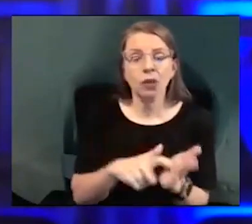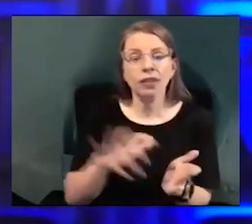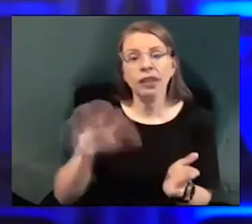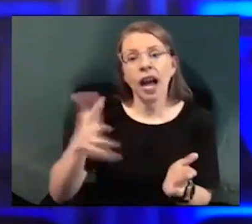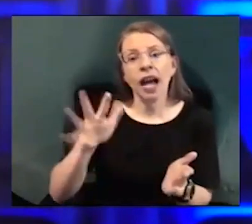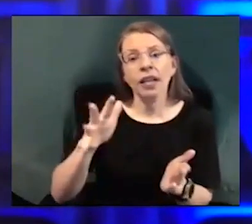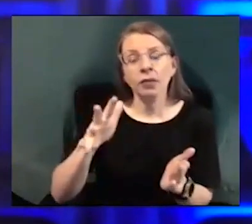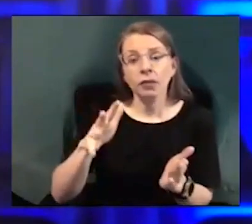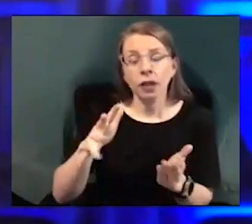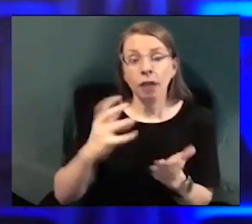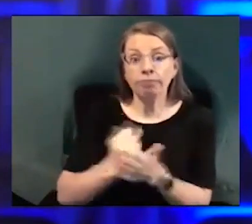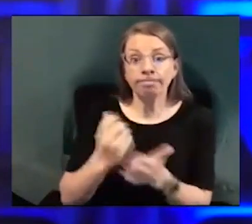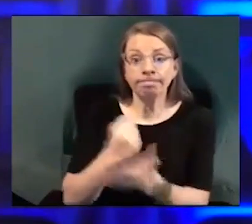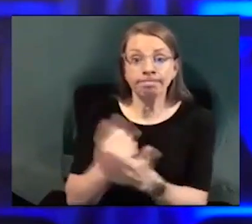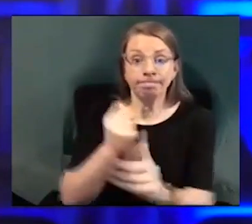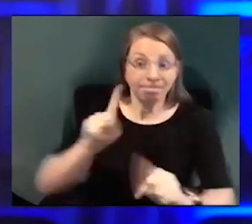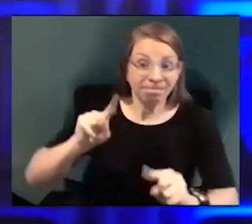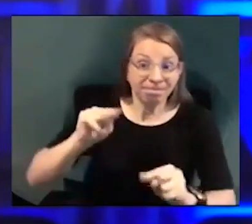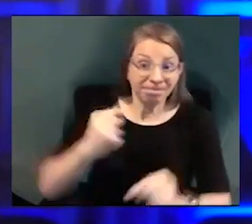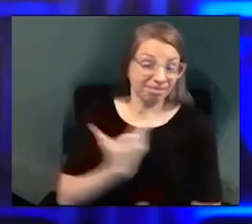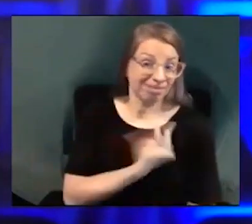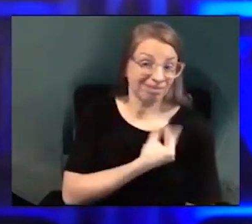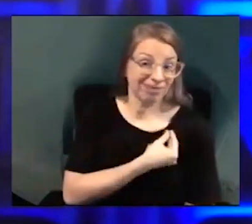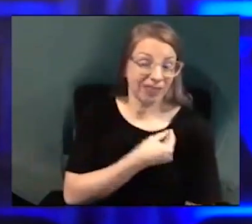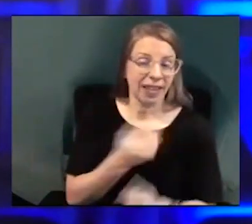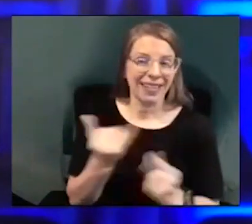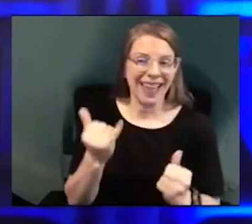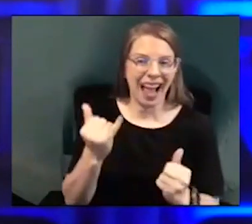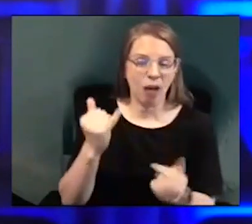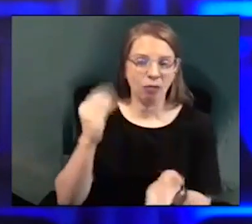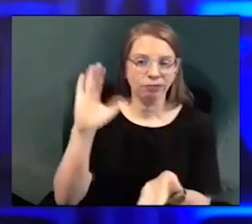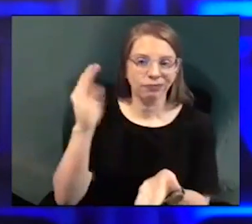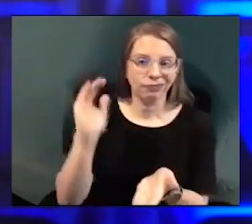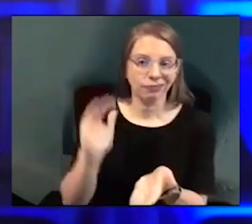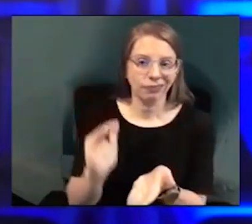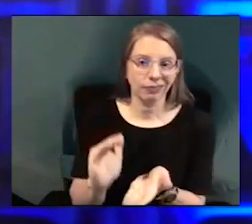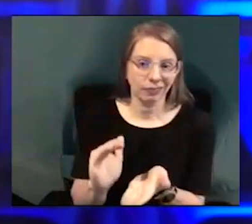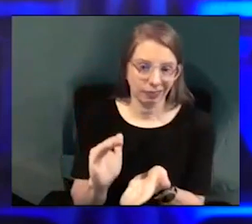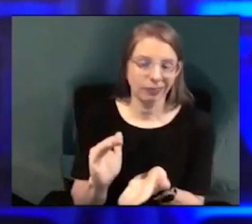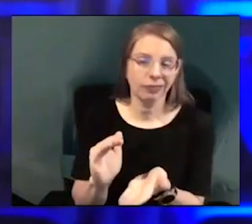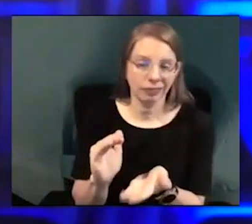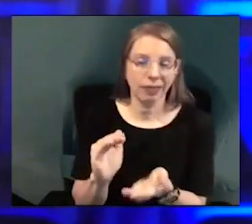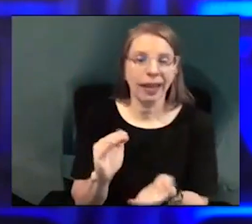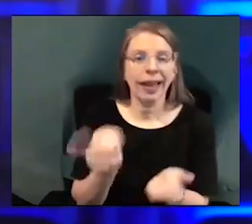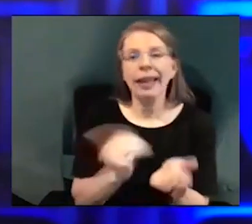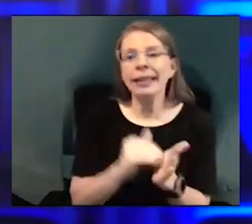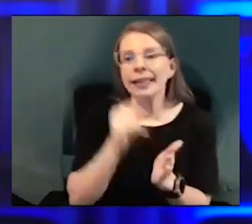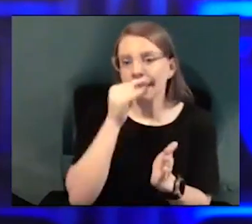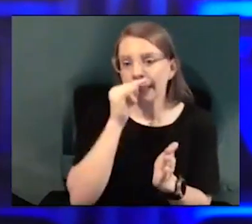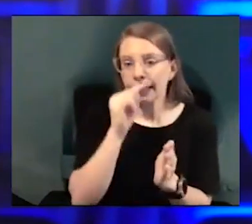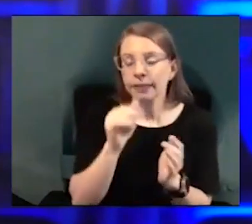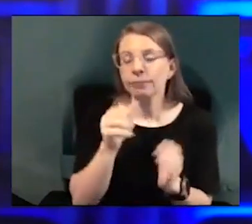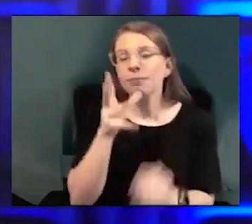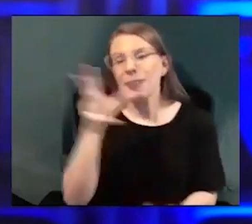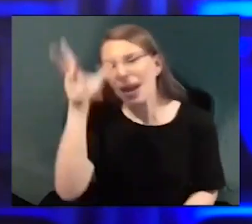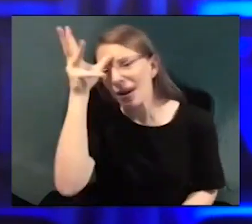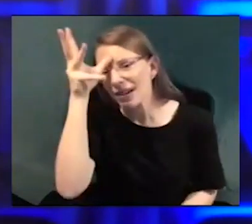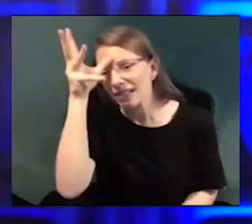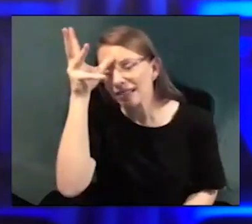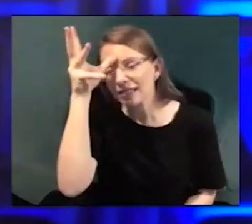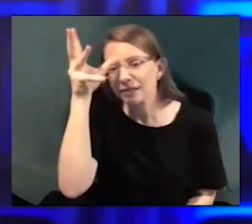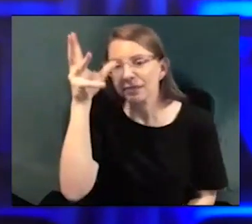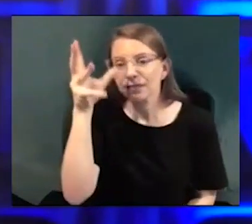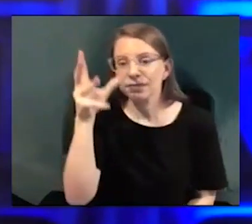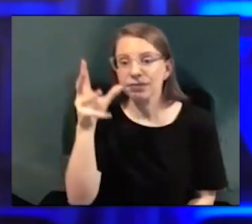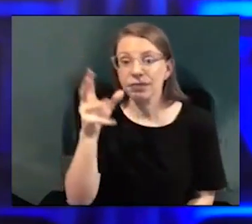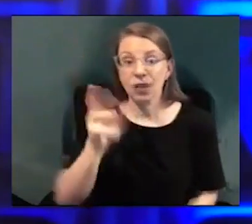right in the beginning, and now we're starting to see that taper off. Again, kids and parents that were getting ready